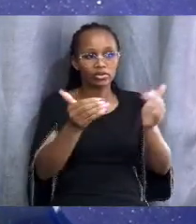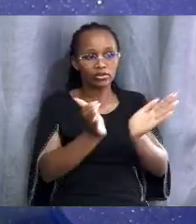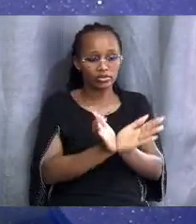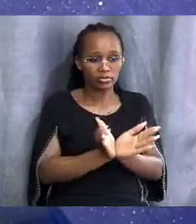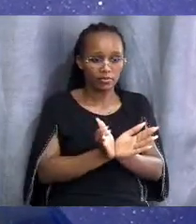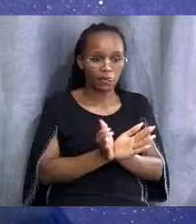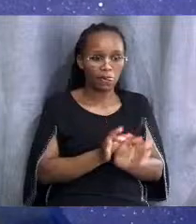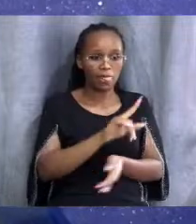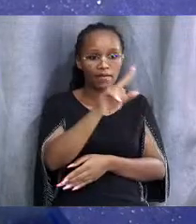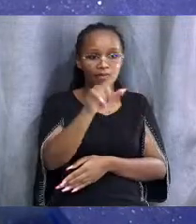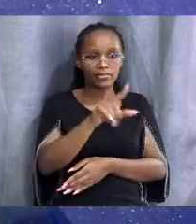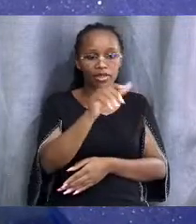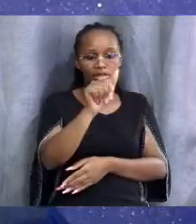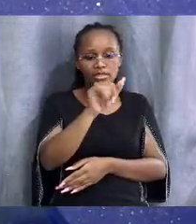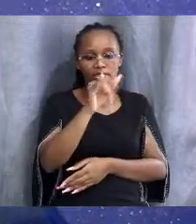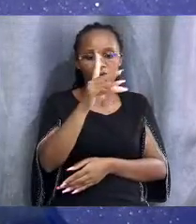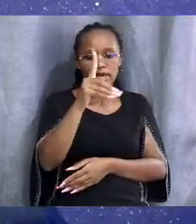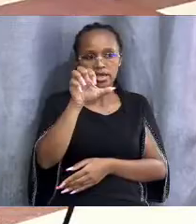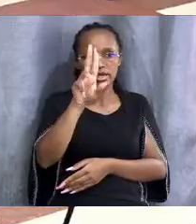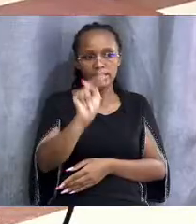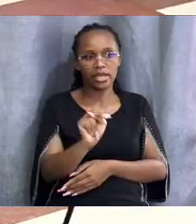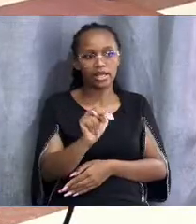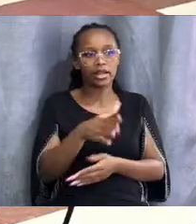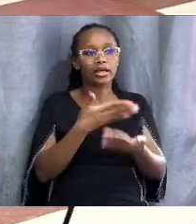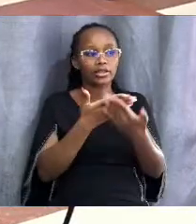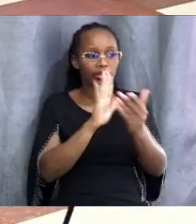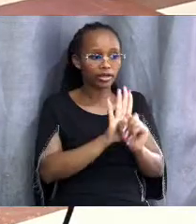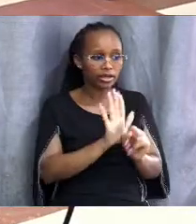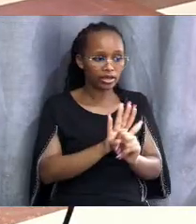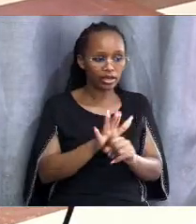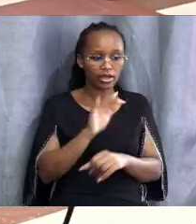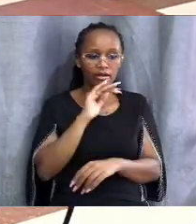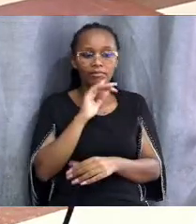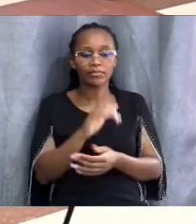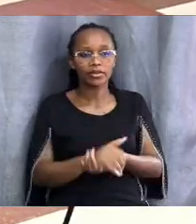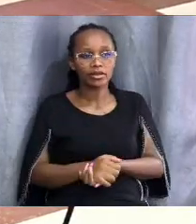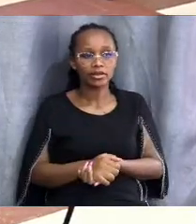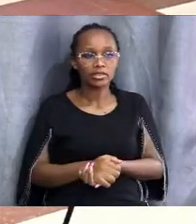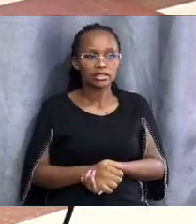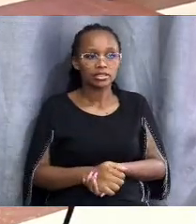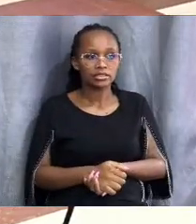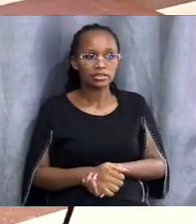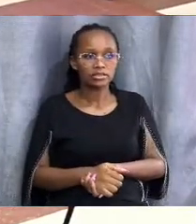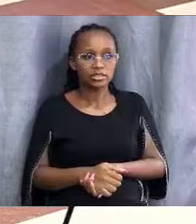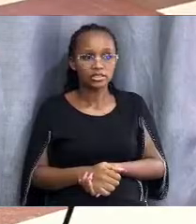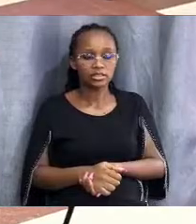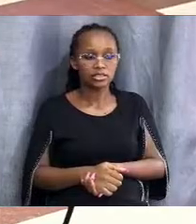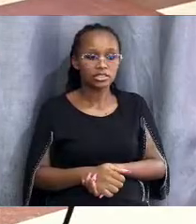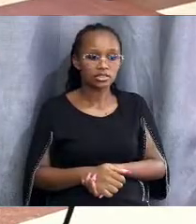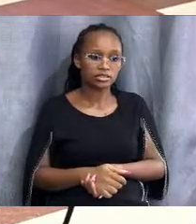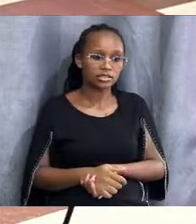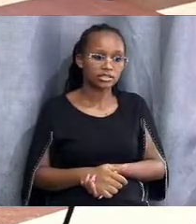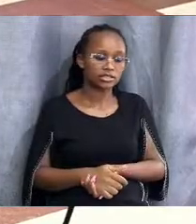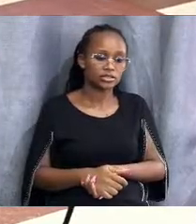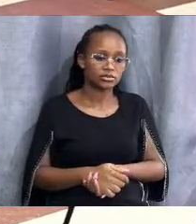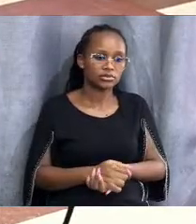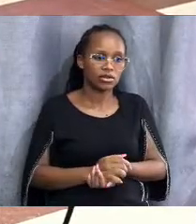of Zaiden Kiarie Mbugua. Thank you very much, Elder. So, if